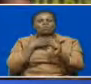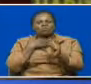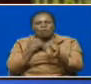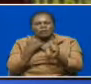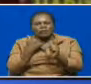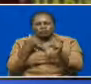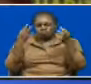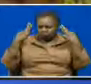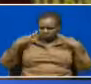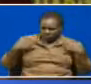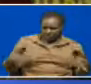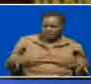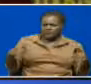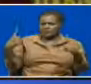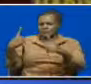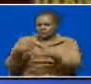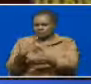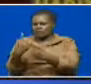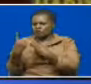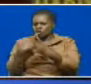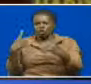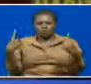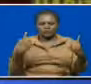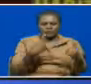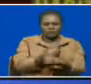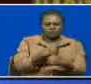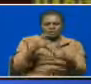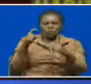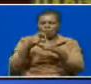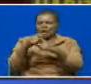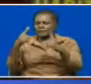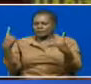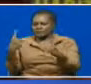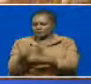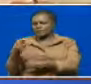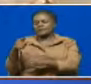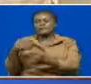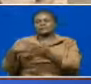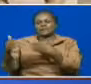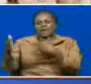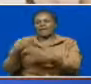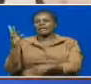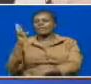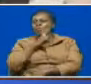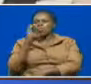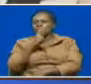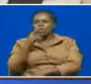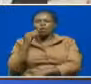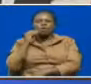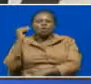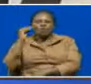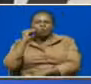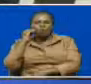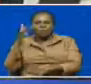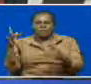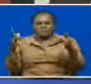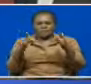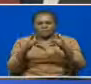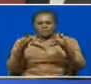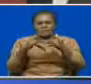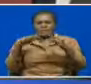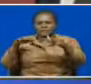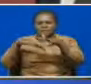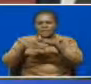way. They want to talk a certain way. Their vocabulary changes. Those are red flags. At the Gasheru home, internet access to